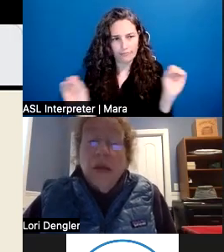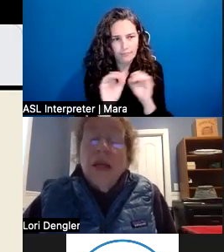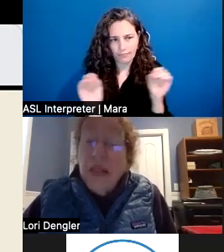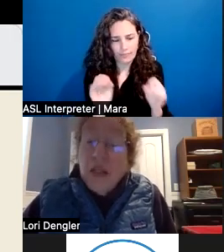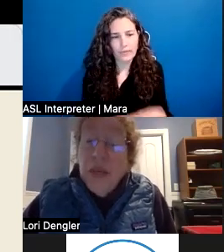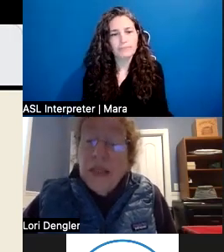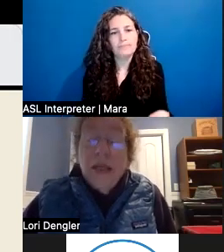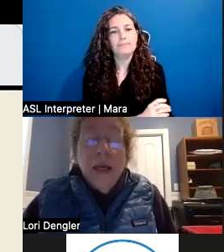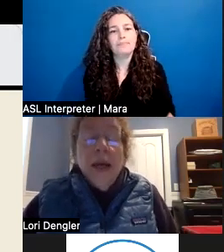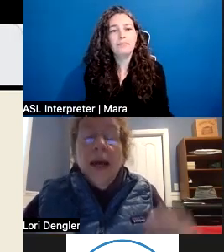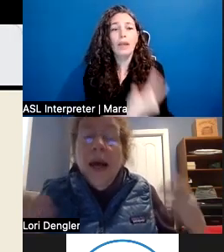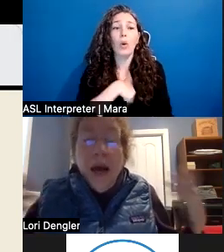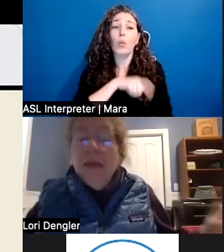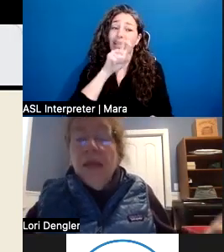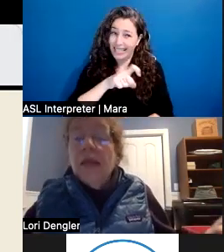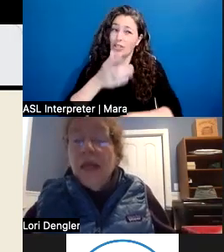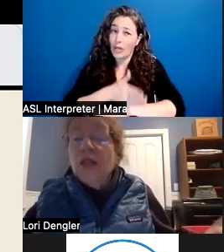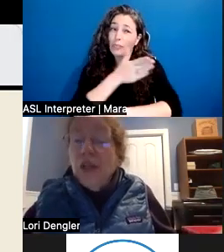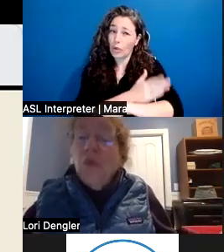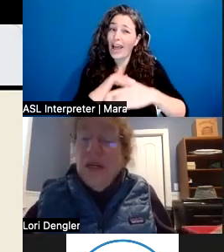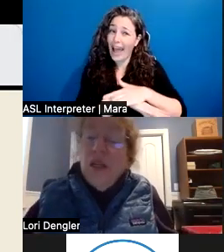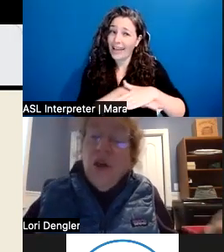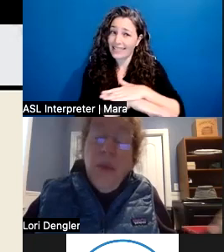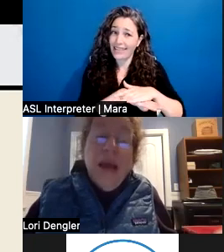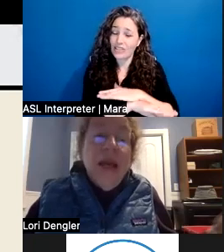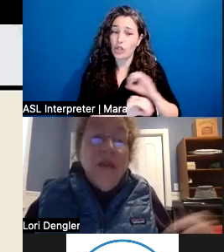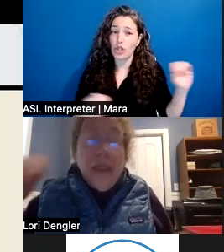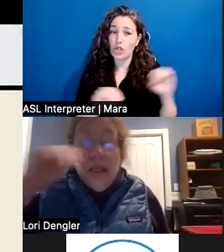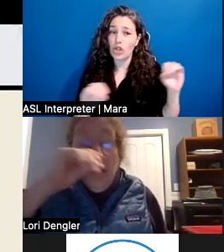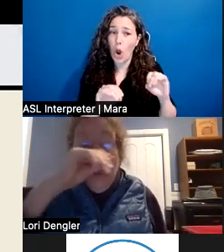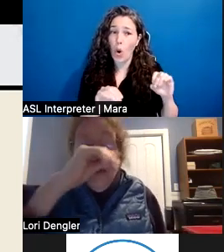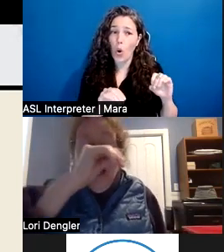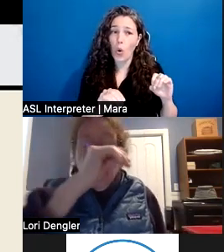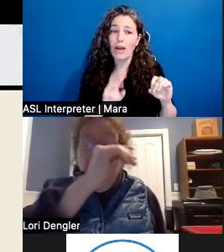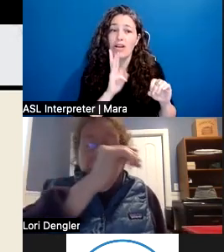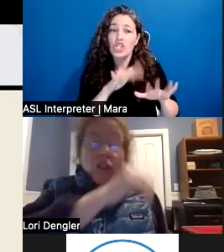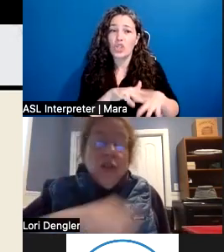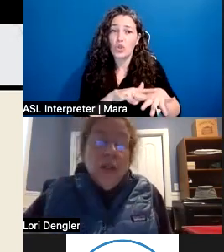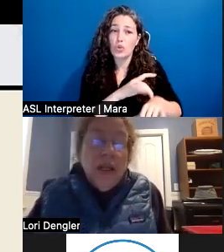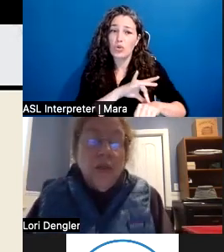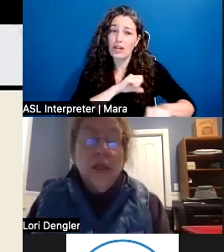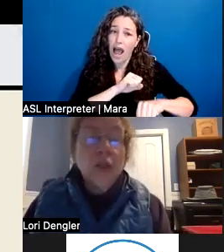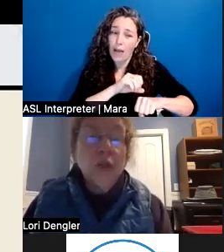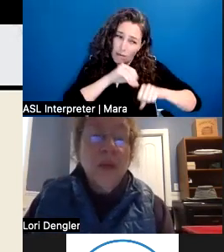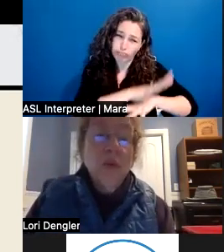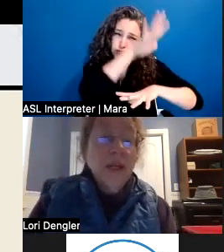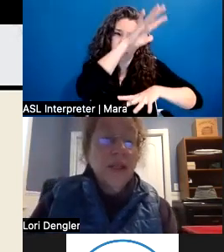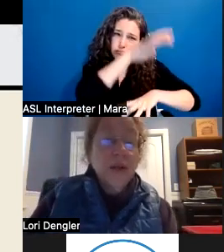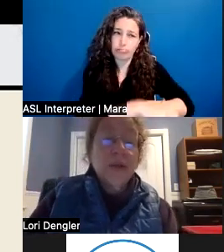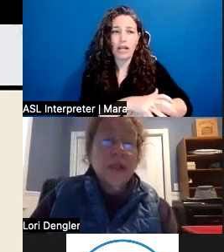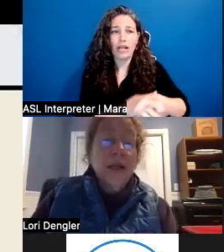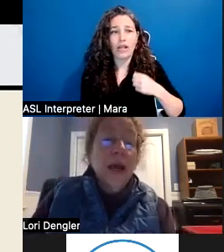threat assessment. I think it needs to go, we need to go back to having this be a text message that the tsunami